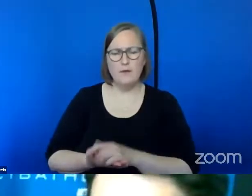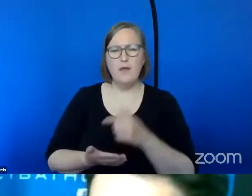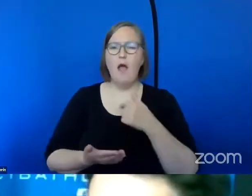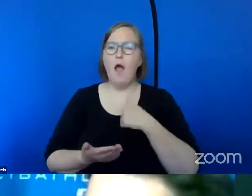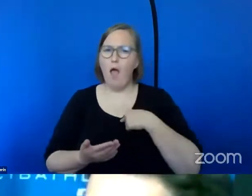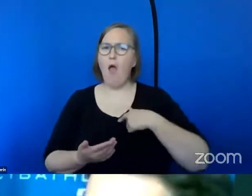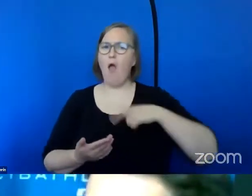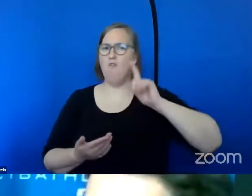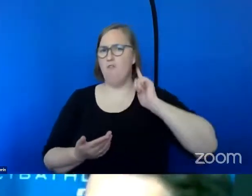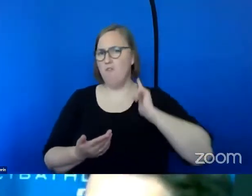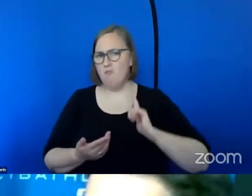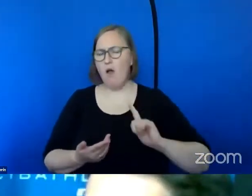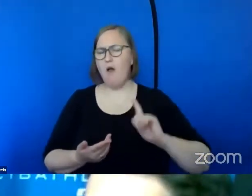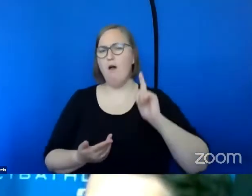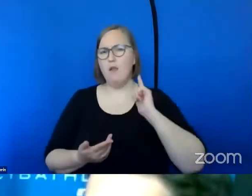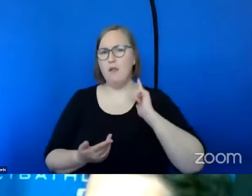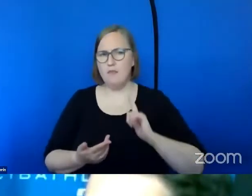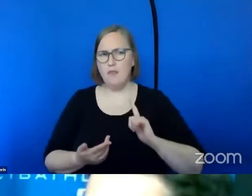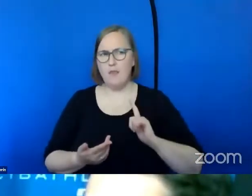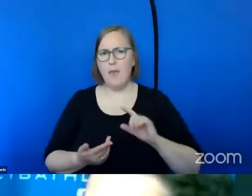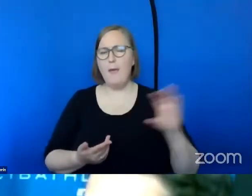be more